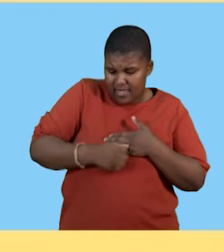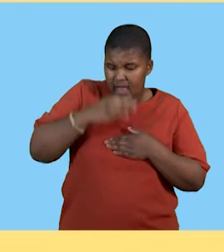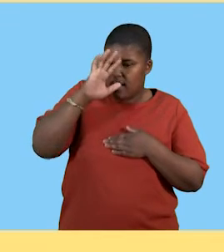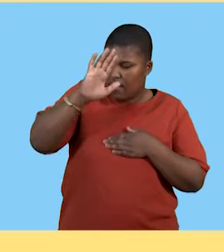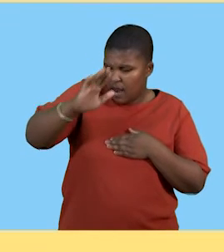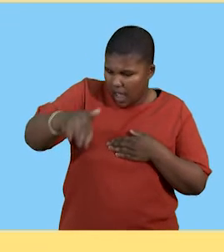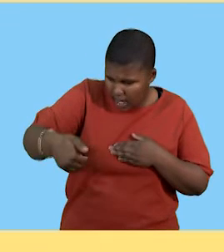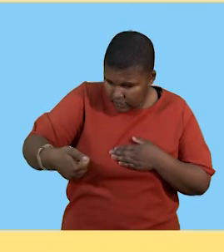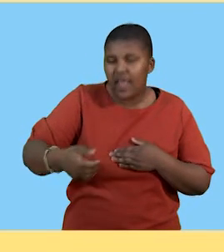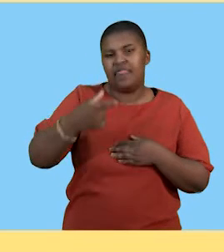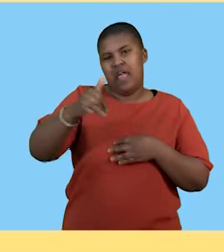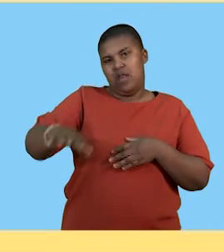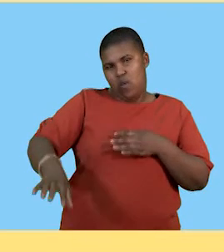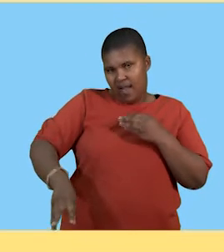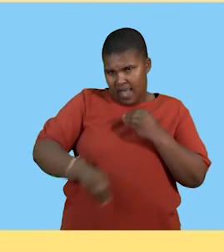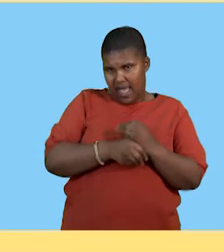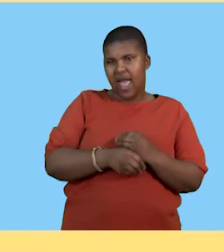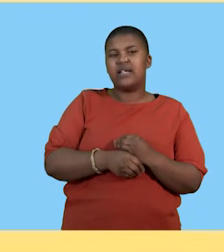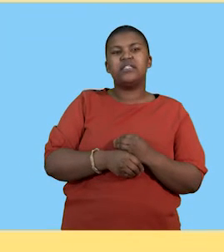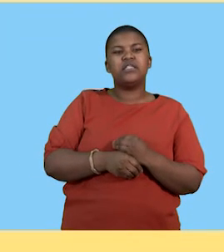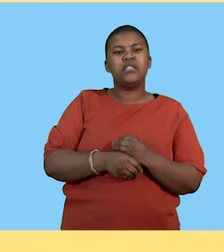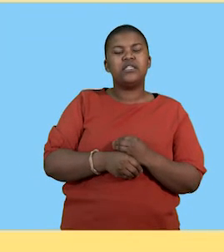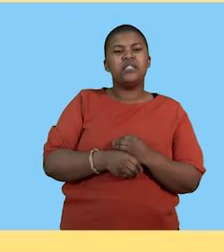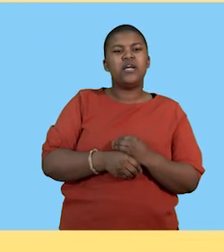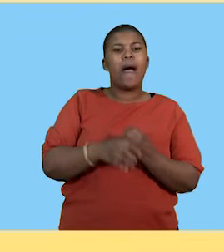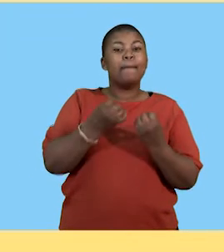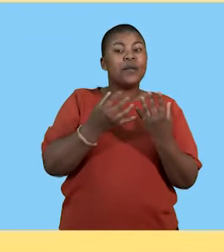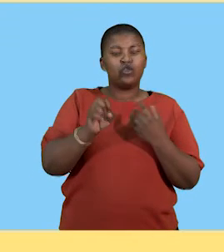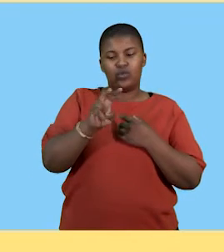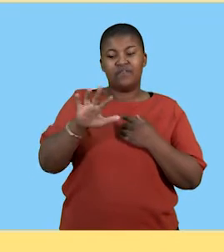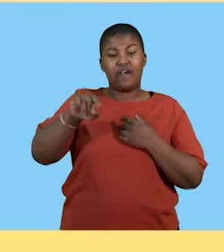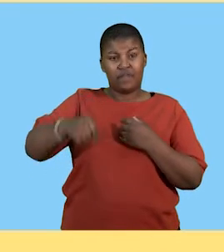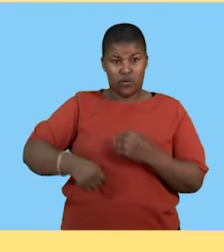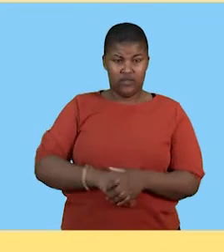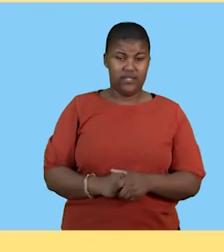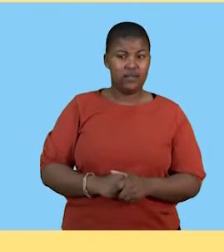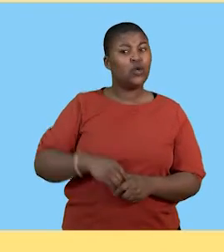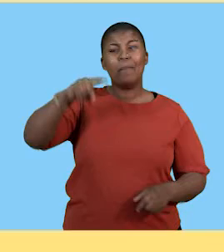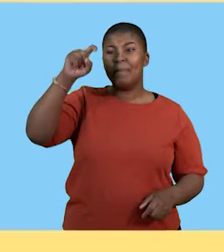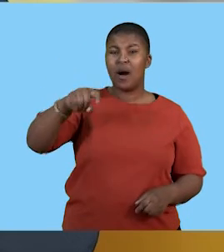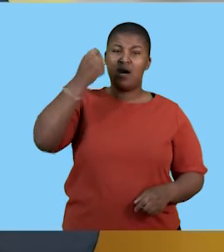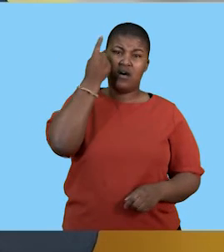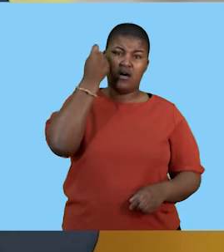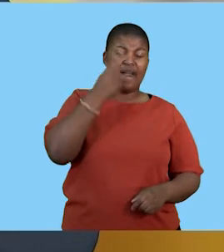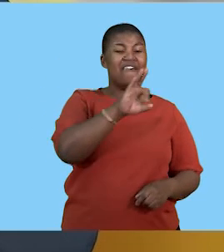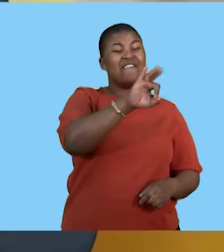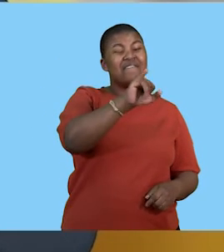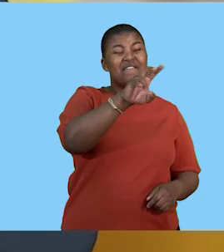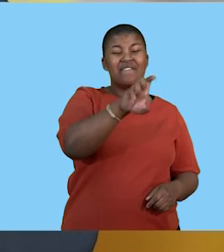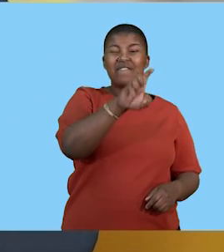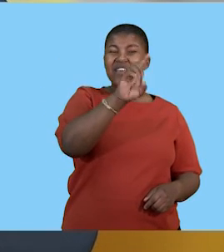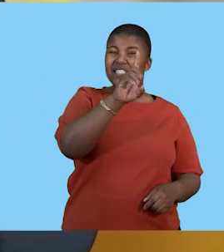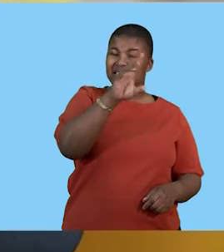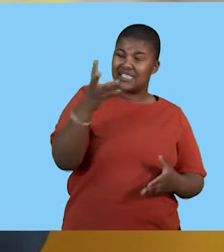next financial year, that is when part of the fixed deposit will mature. Now, you have to understand that when a fixed deposit is